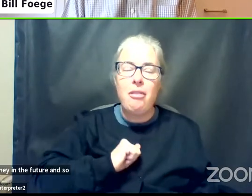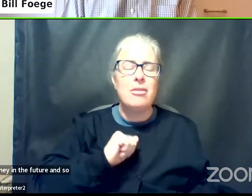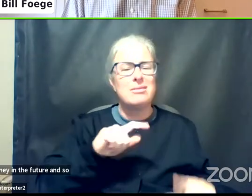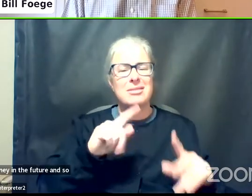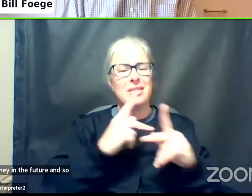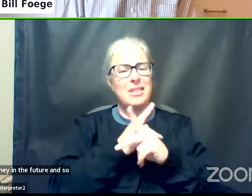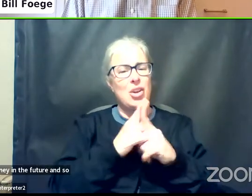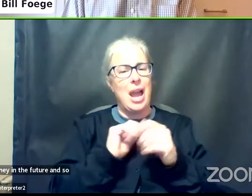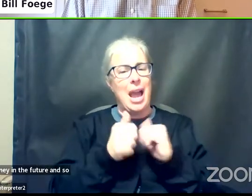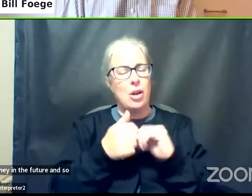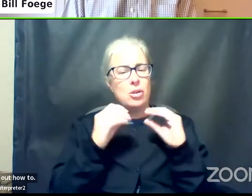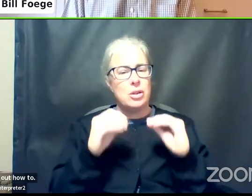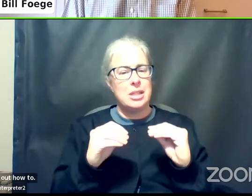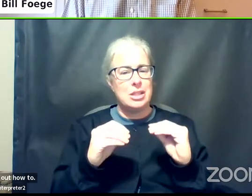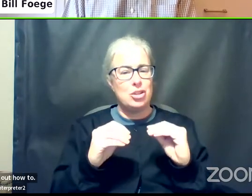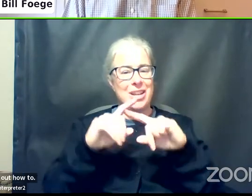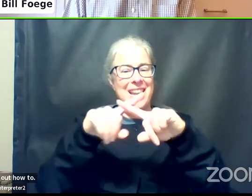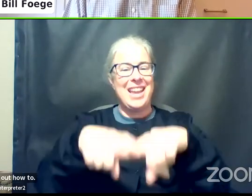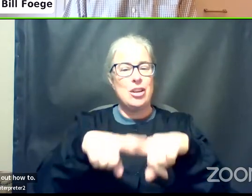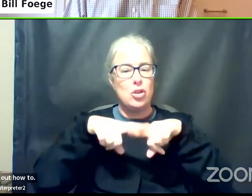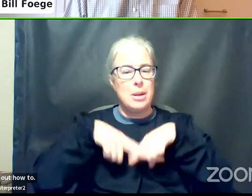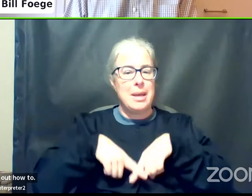to teach interdependence